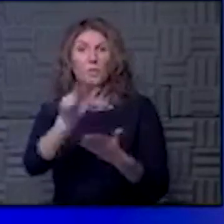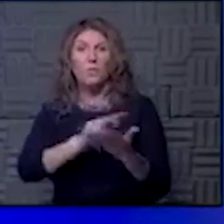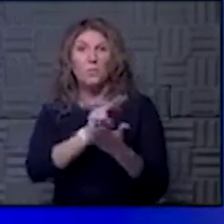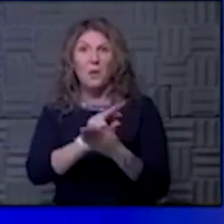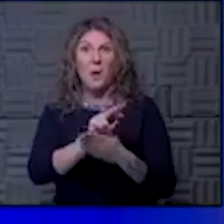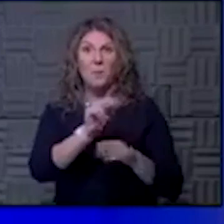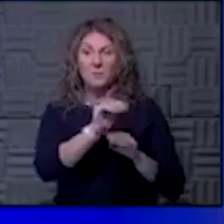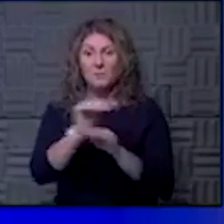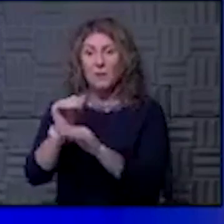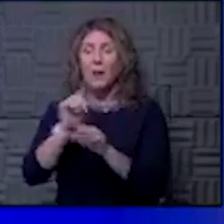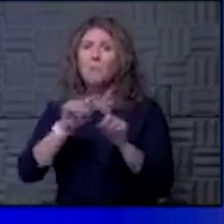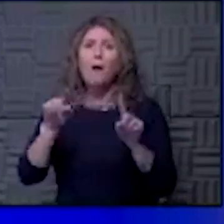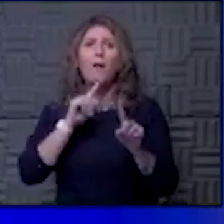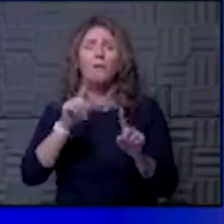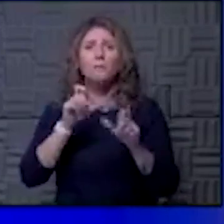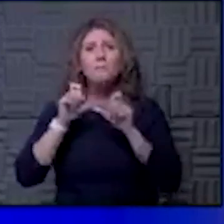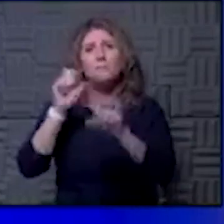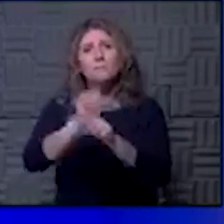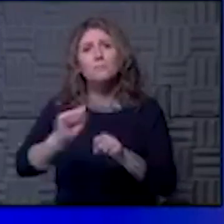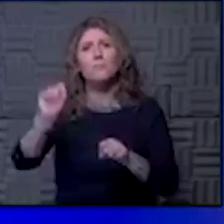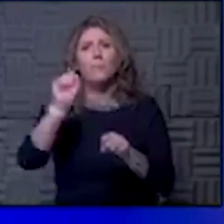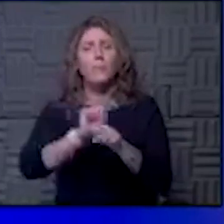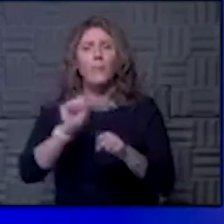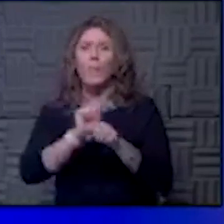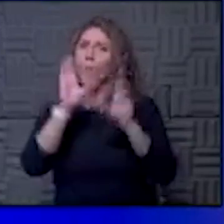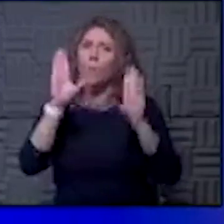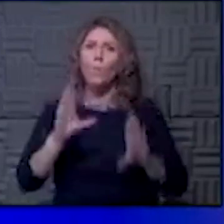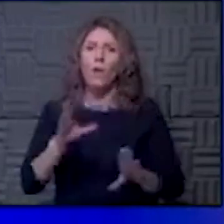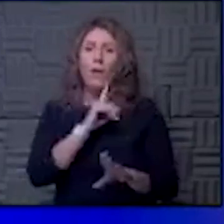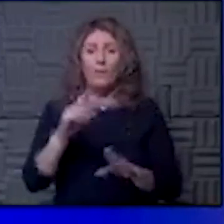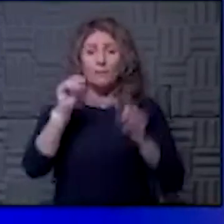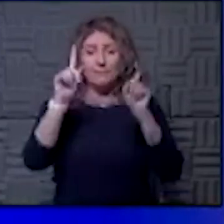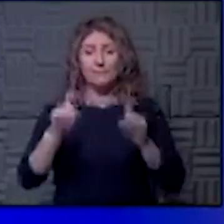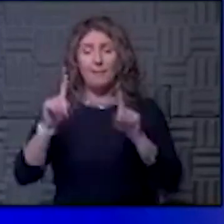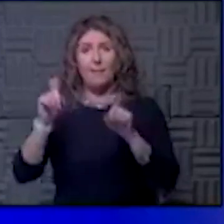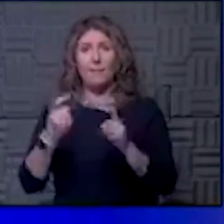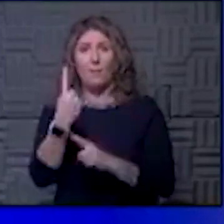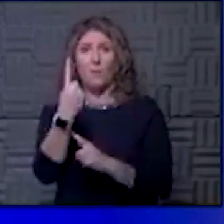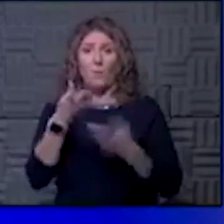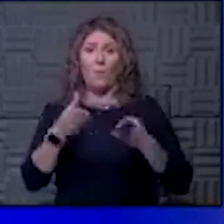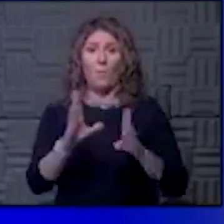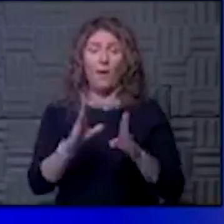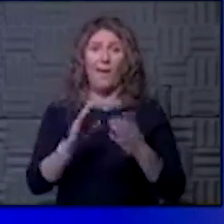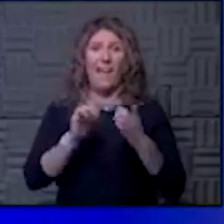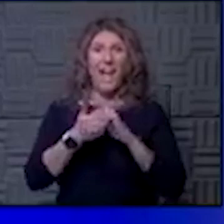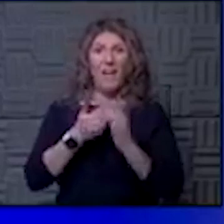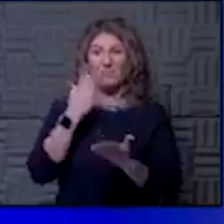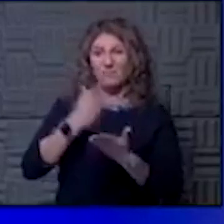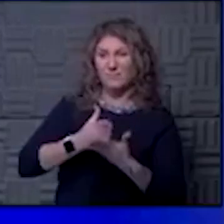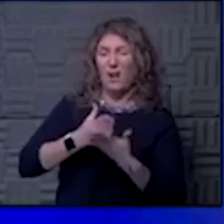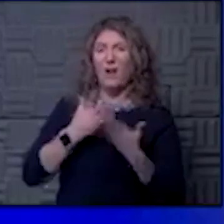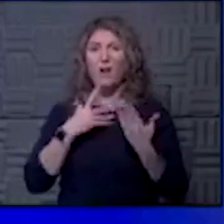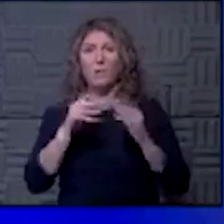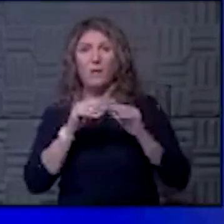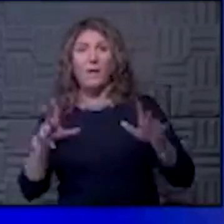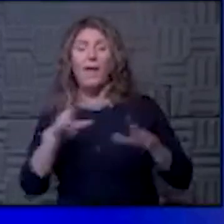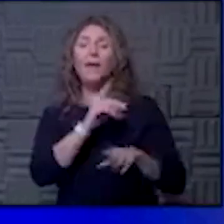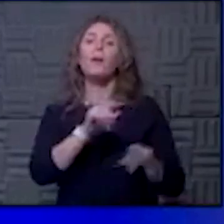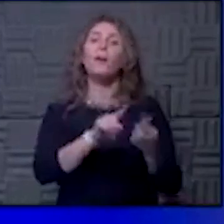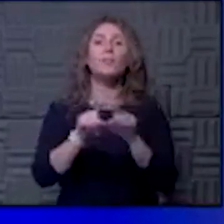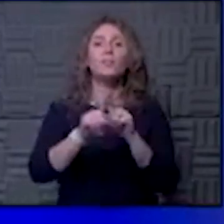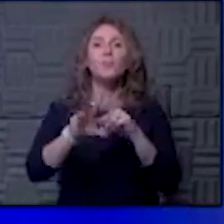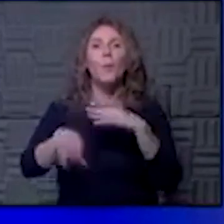continues to work tirelessly. And I think testing is one of the ways that we are going to be able to get ourselves out of this, in addition to the public